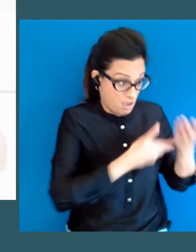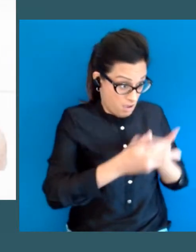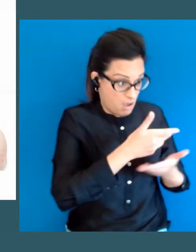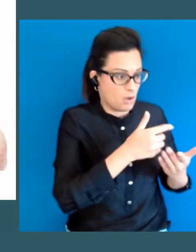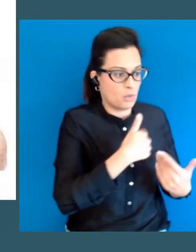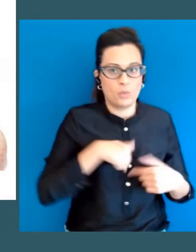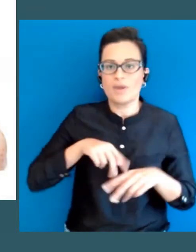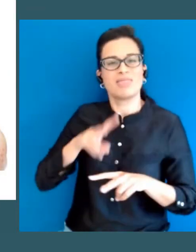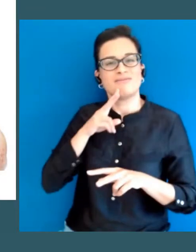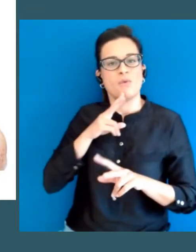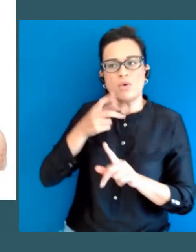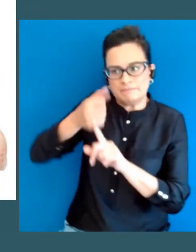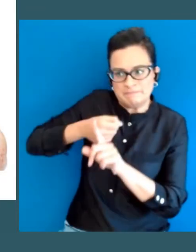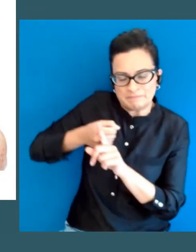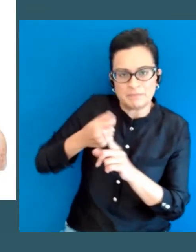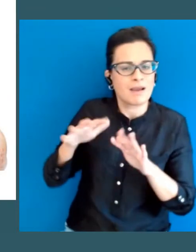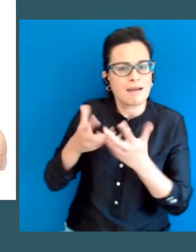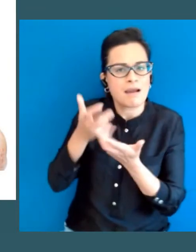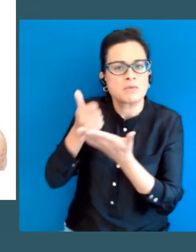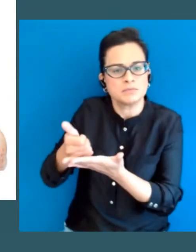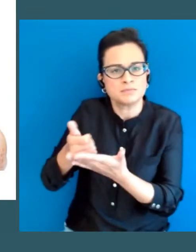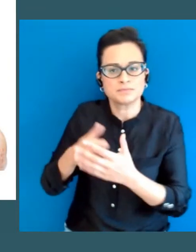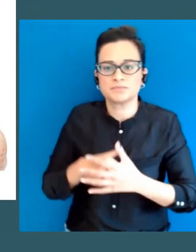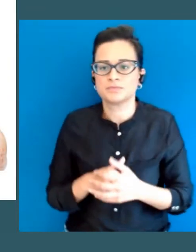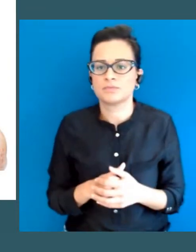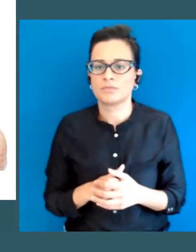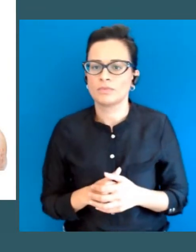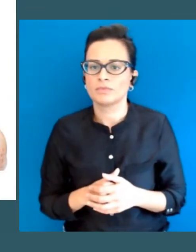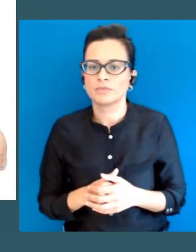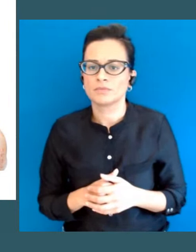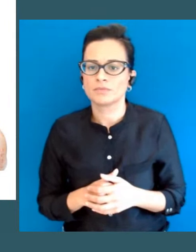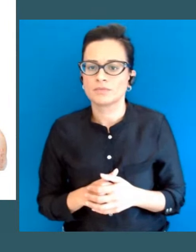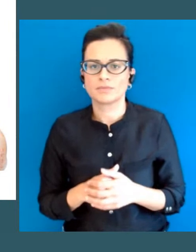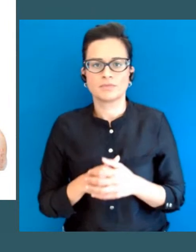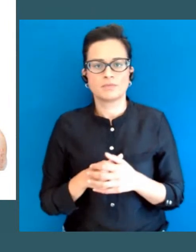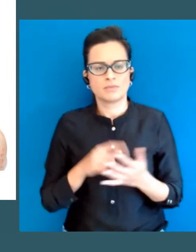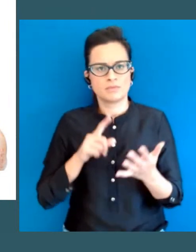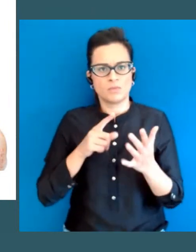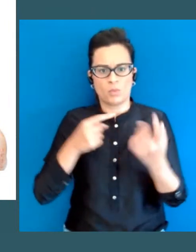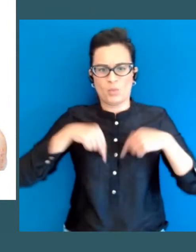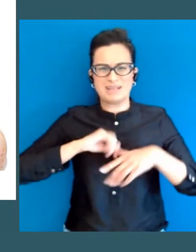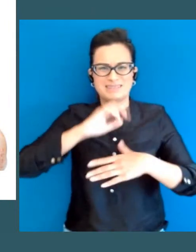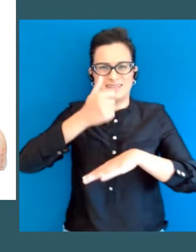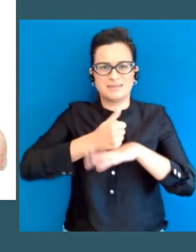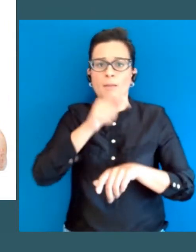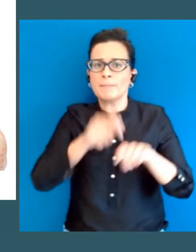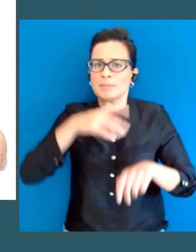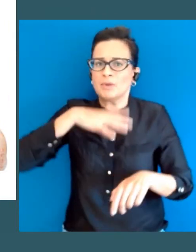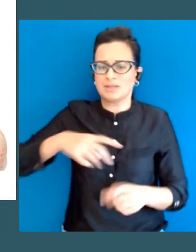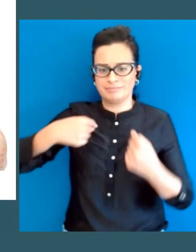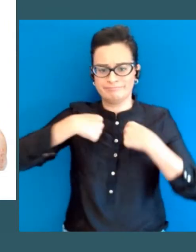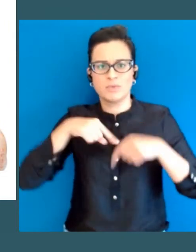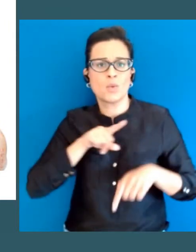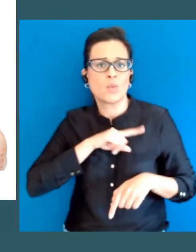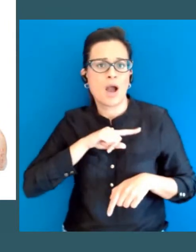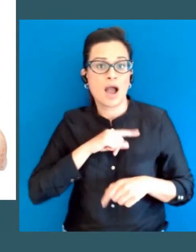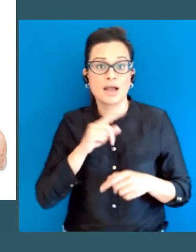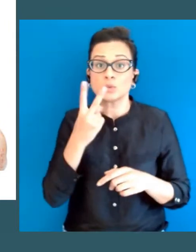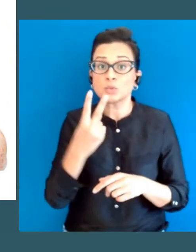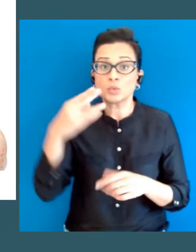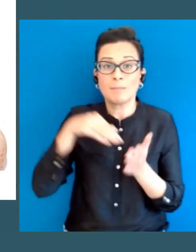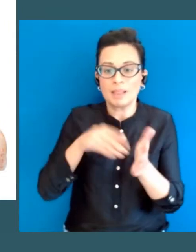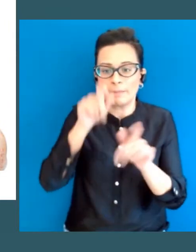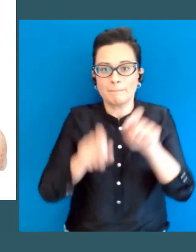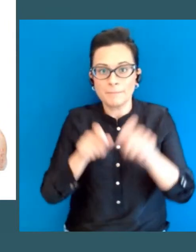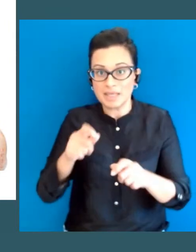can. So why do people need us? There are 2 million people living with allergy within the UK. This